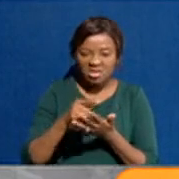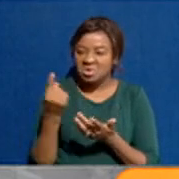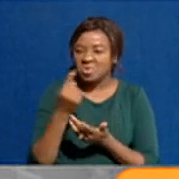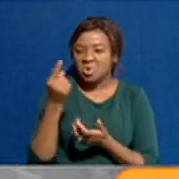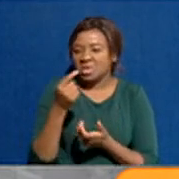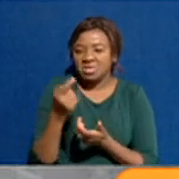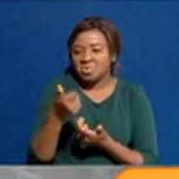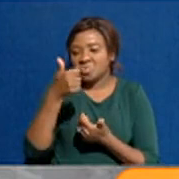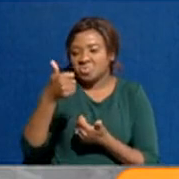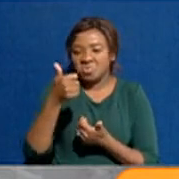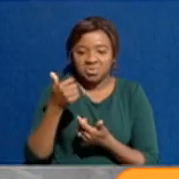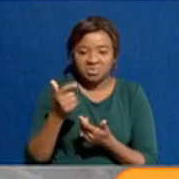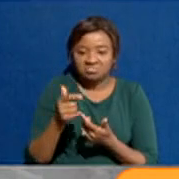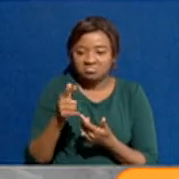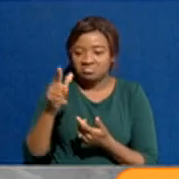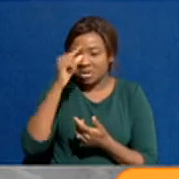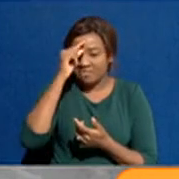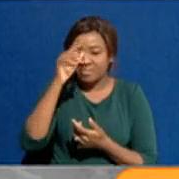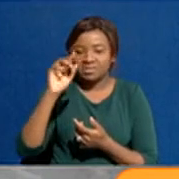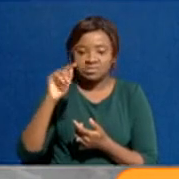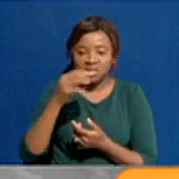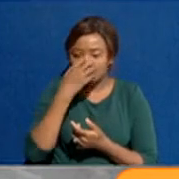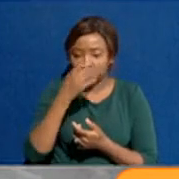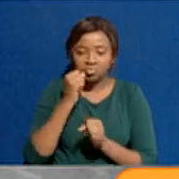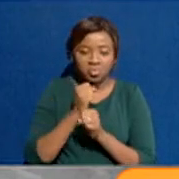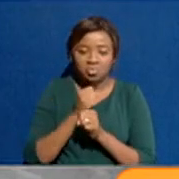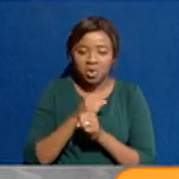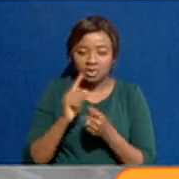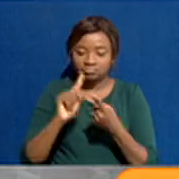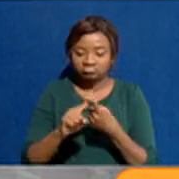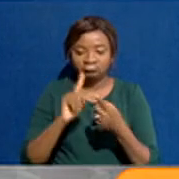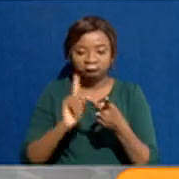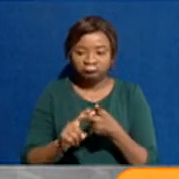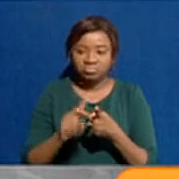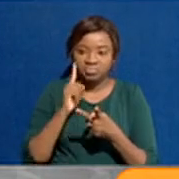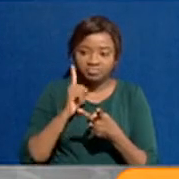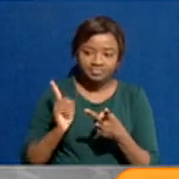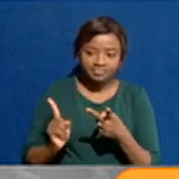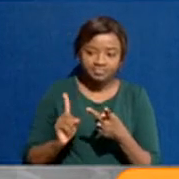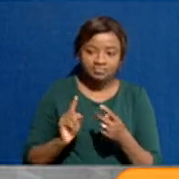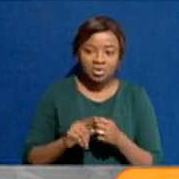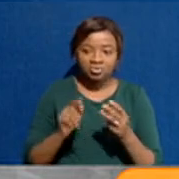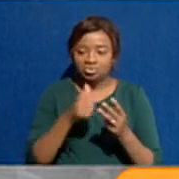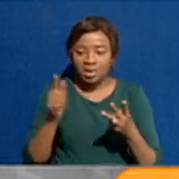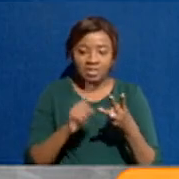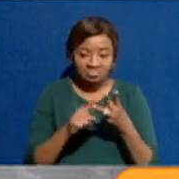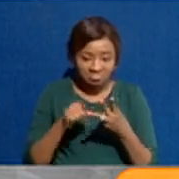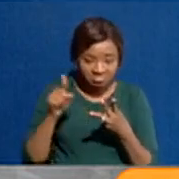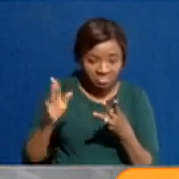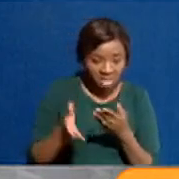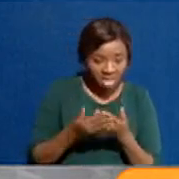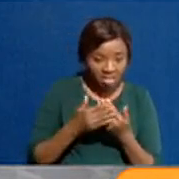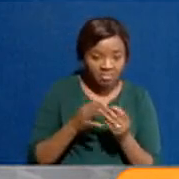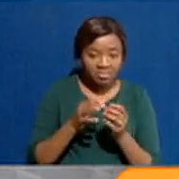by fertilizer subsidy, 5%, and national unity at 4%. Now, 37% of those polled